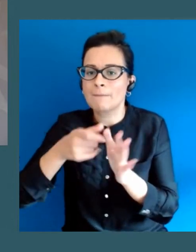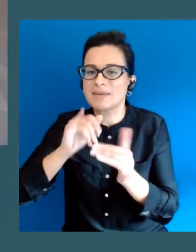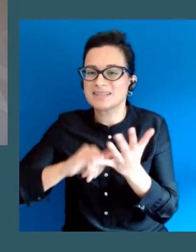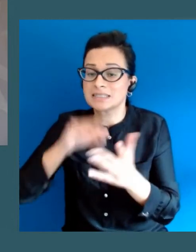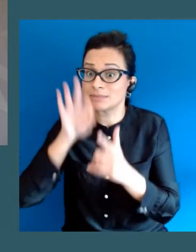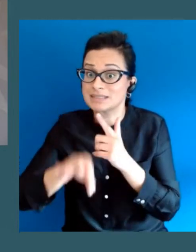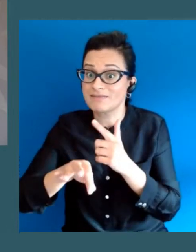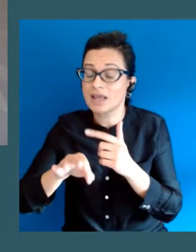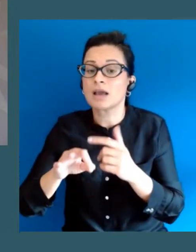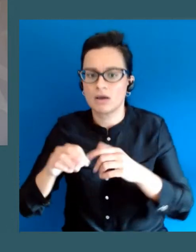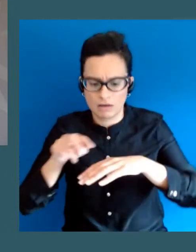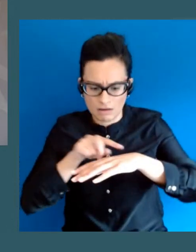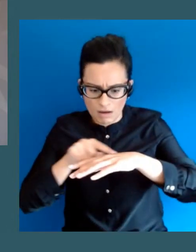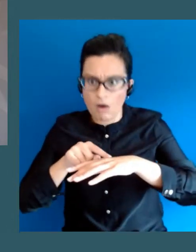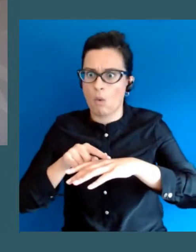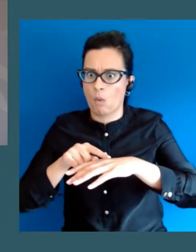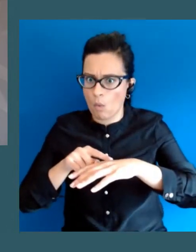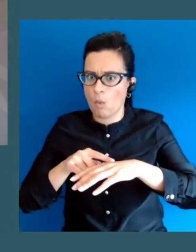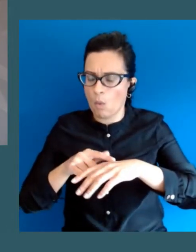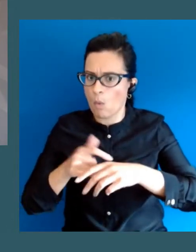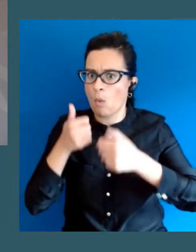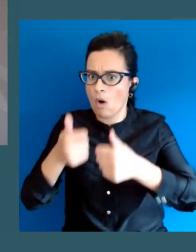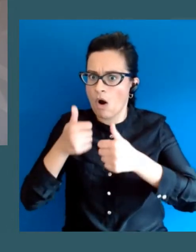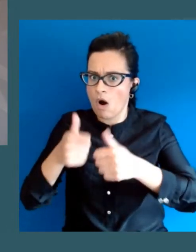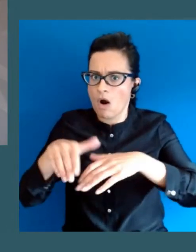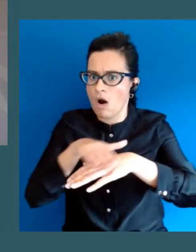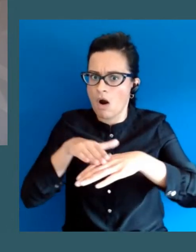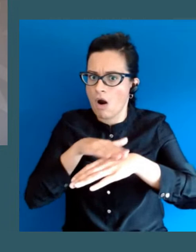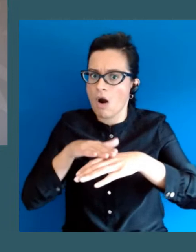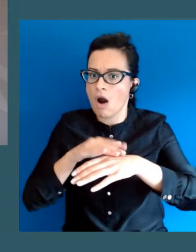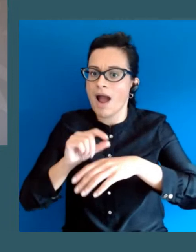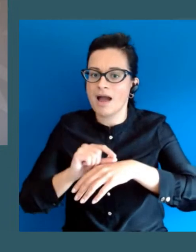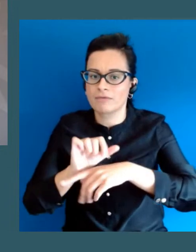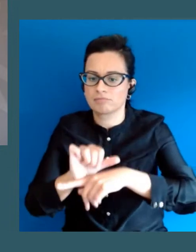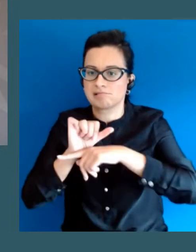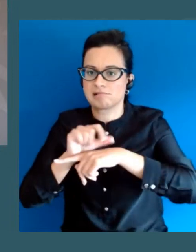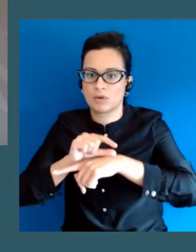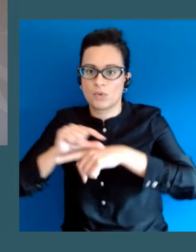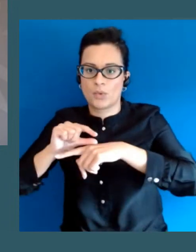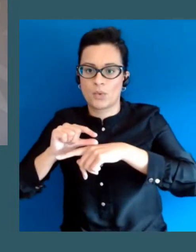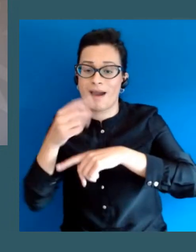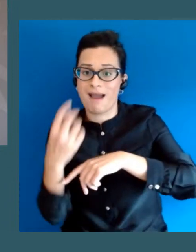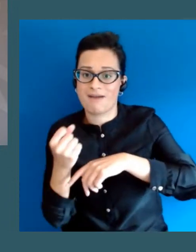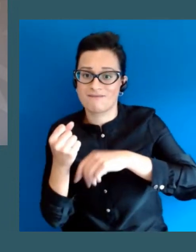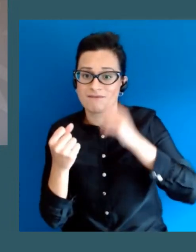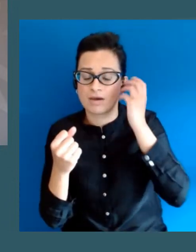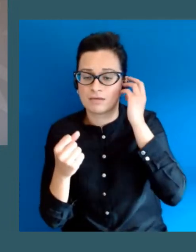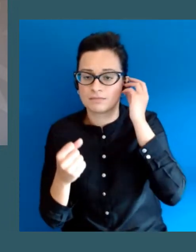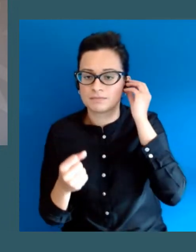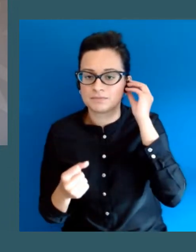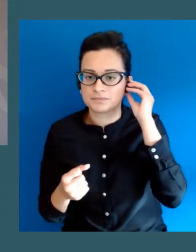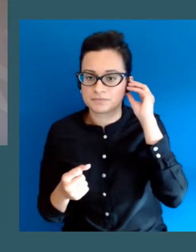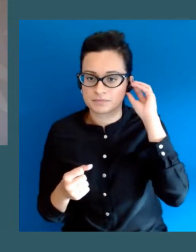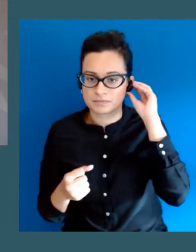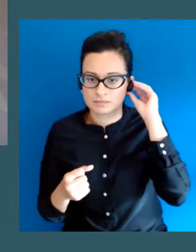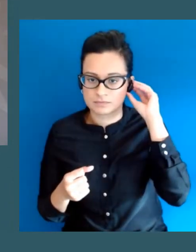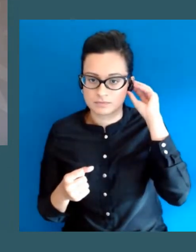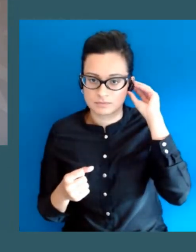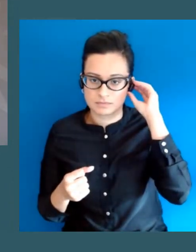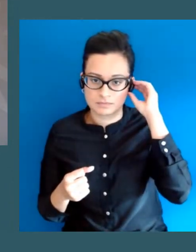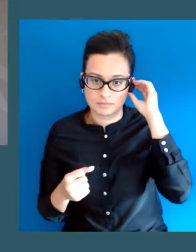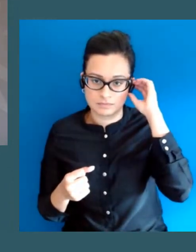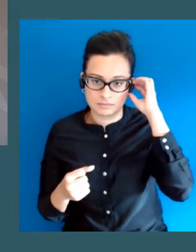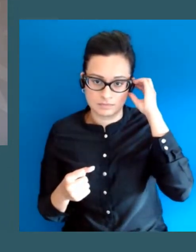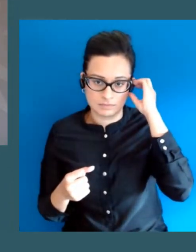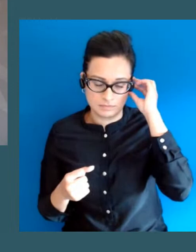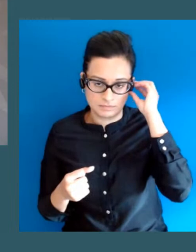showing an advantage and may have a protective effect on the skin. So it's not a